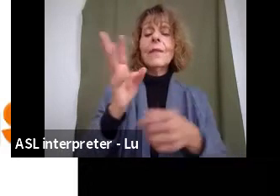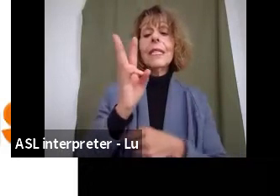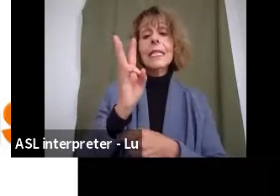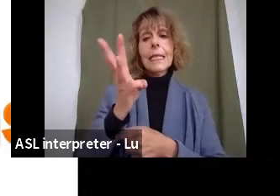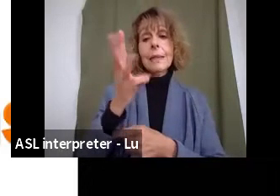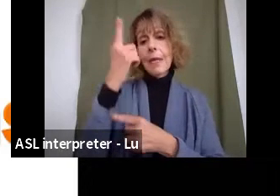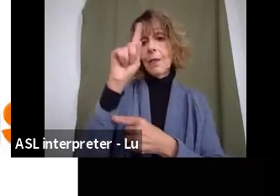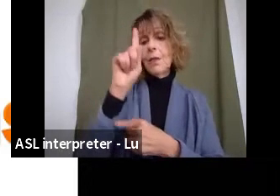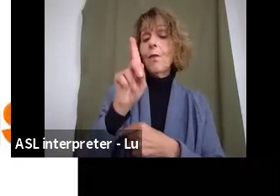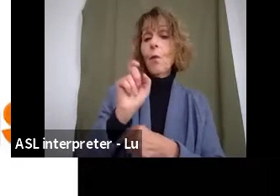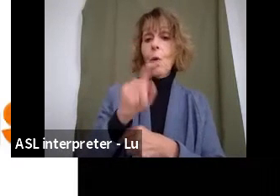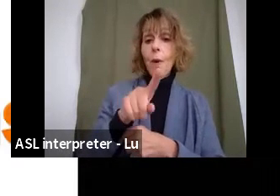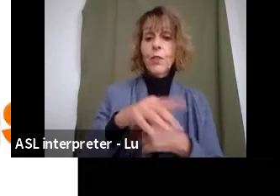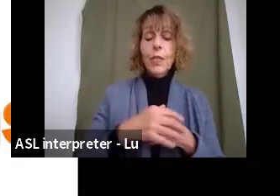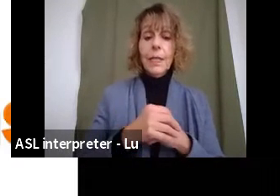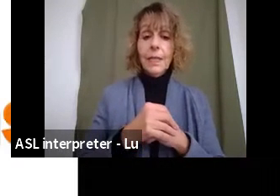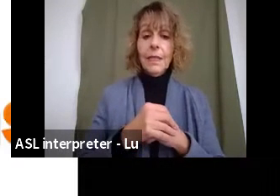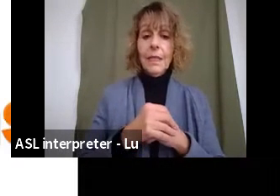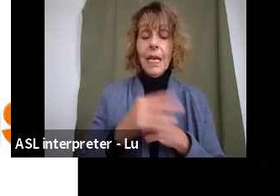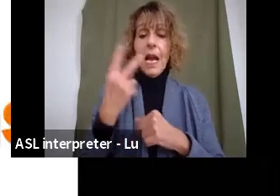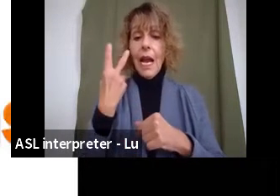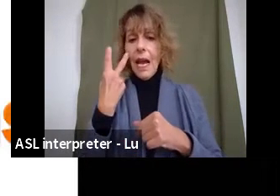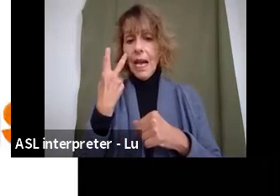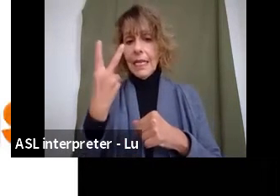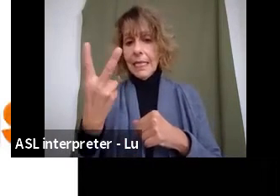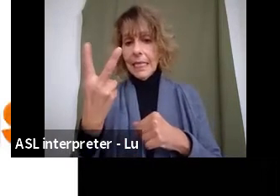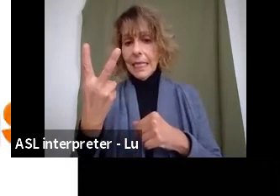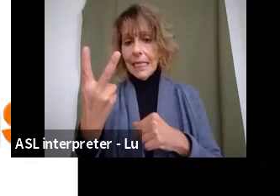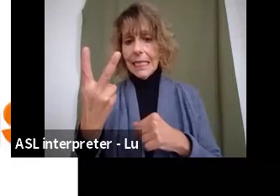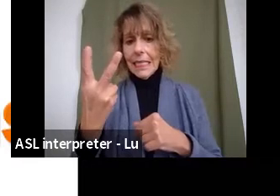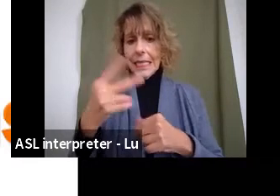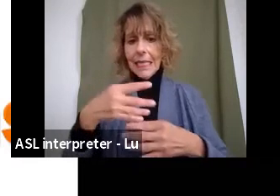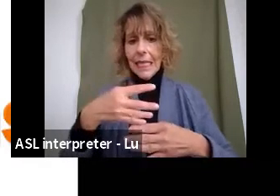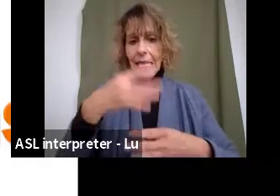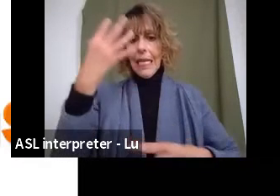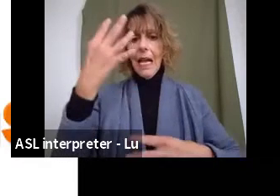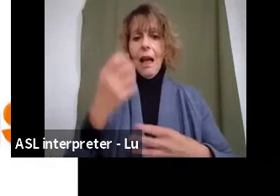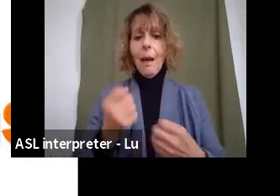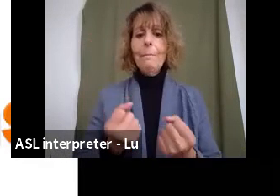And I see that there are a bunch from Sue